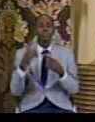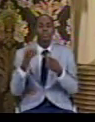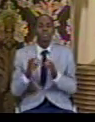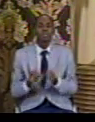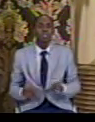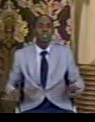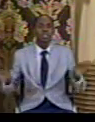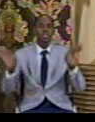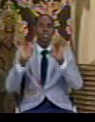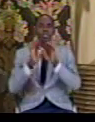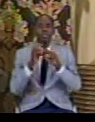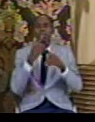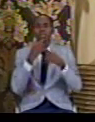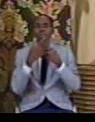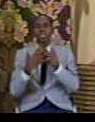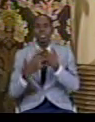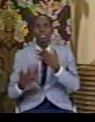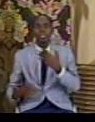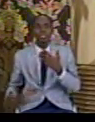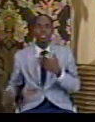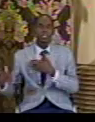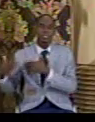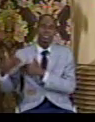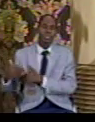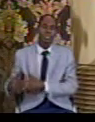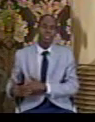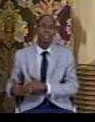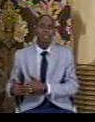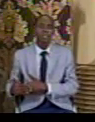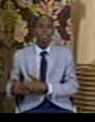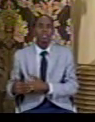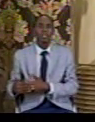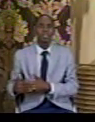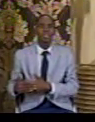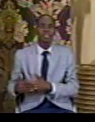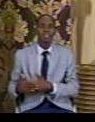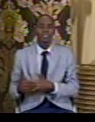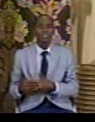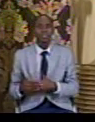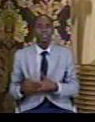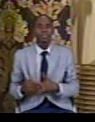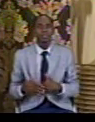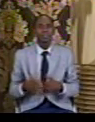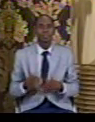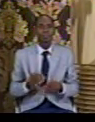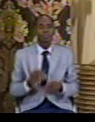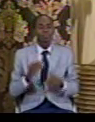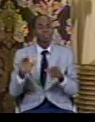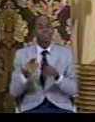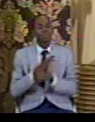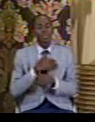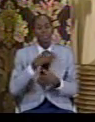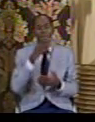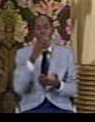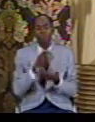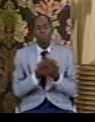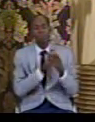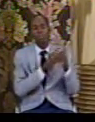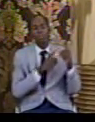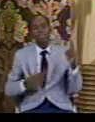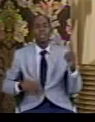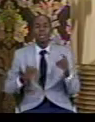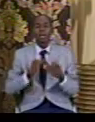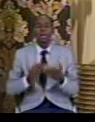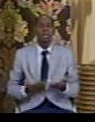to the precious bleeding side. Fill my cup, Lord, I